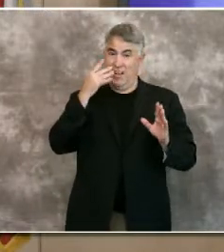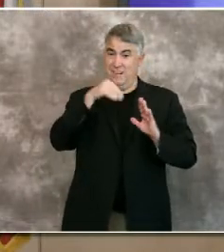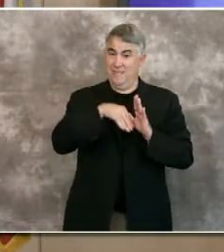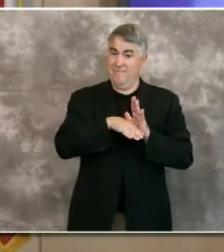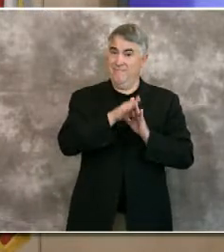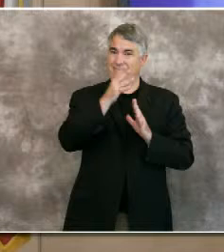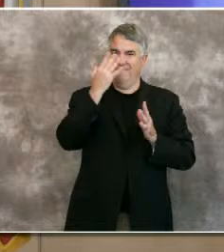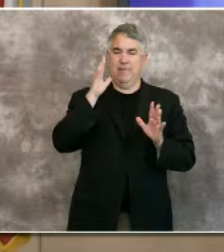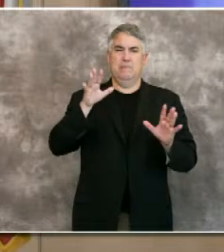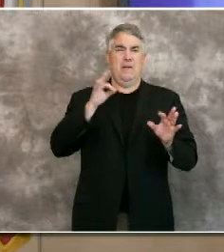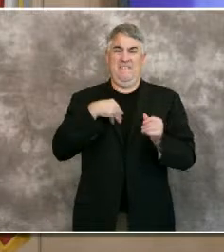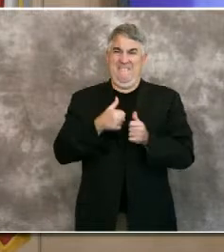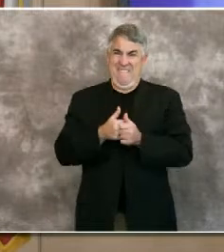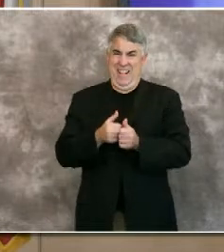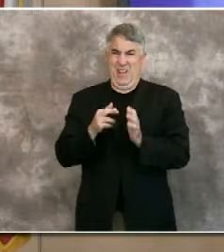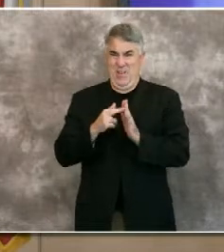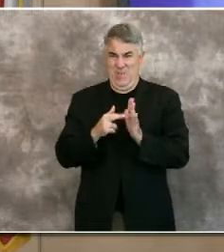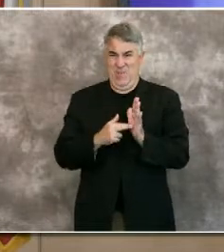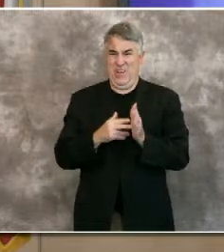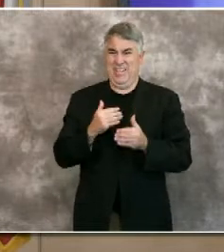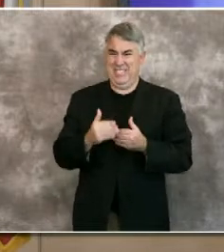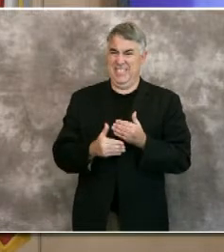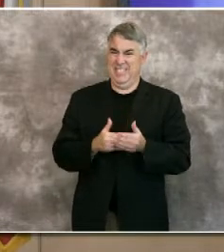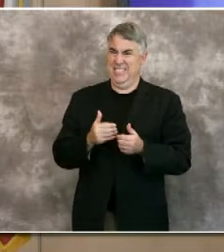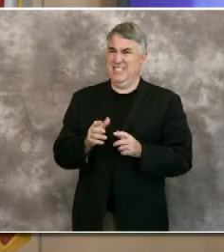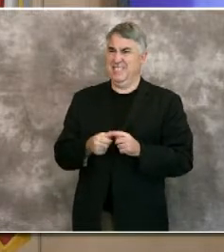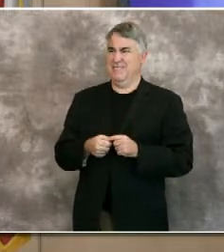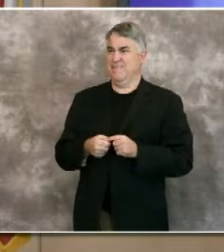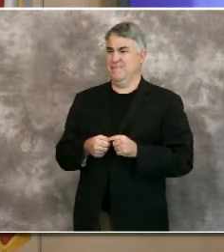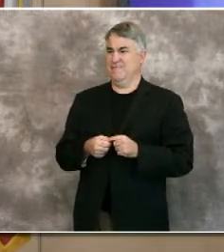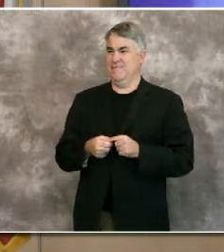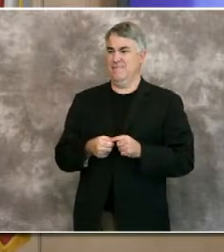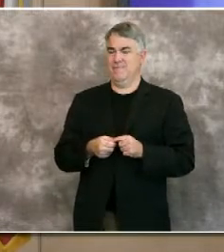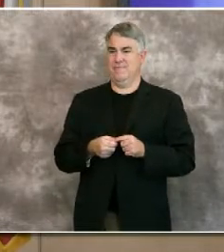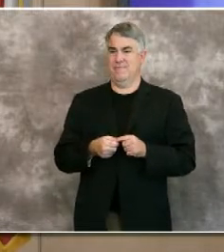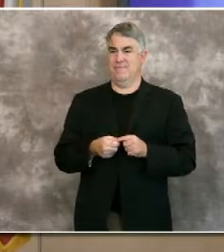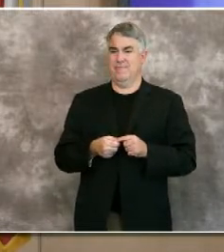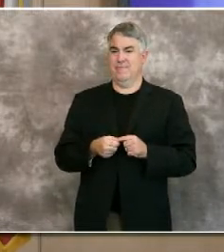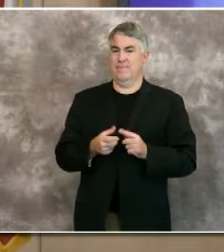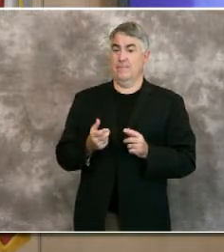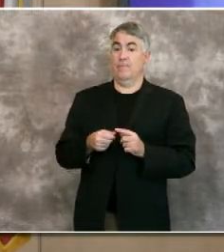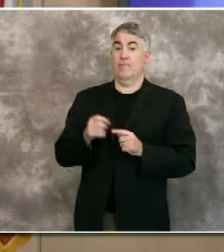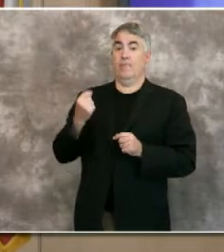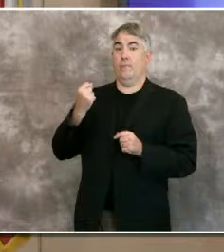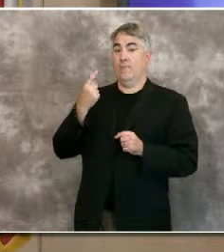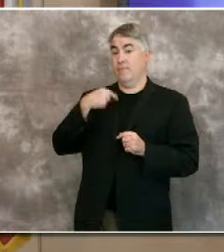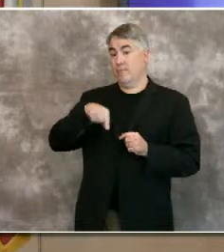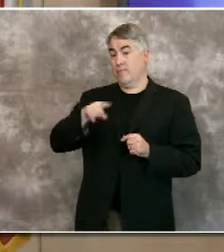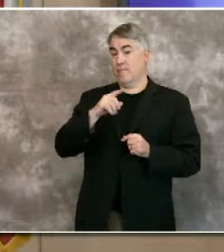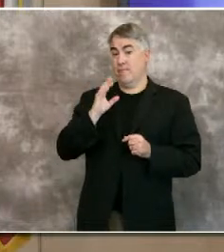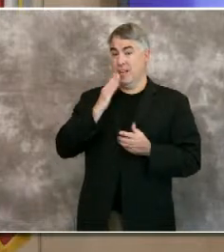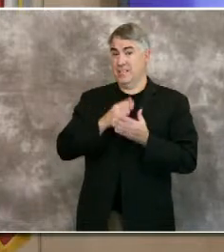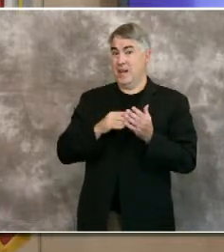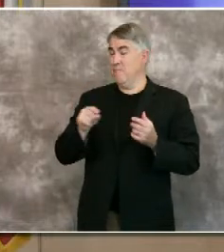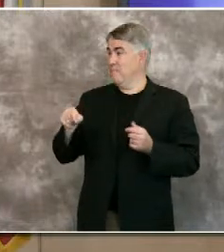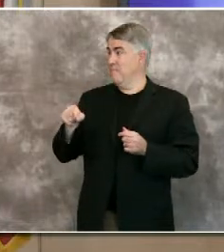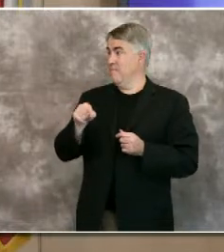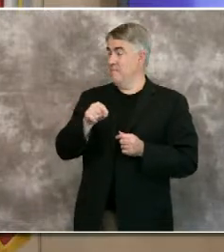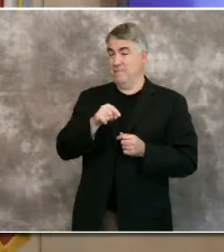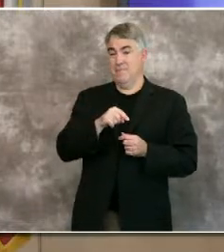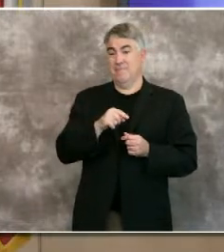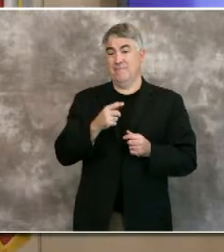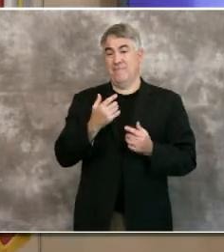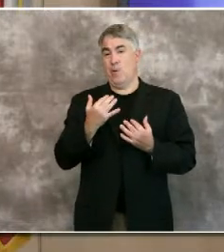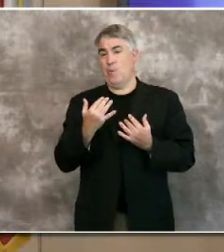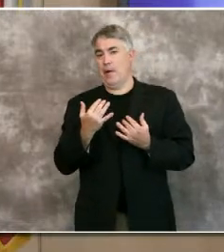We think it gives you the best opportunity to avoid significant spread in terms of where you are. There are a number of entities that we're awaiting